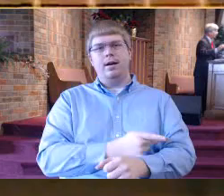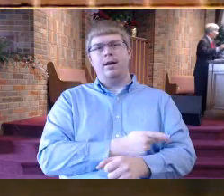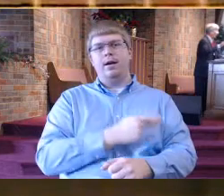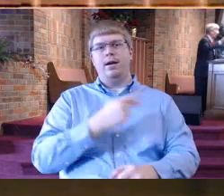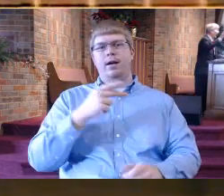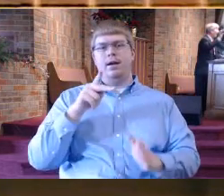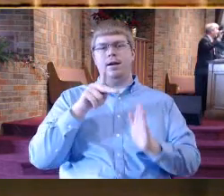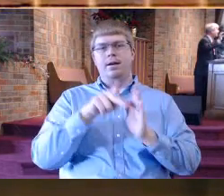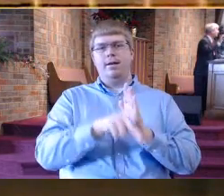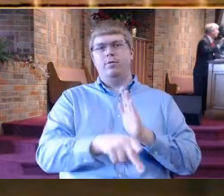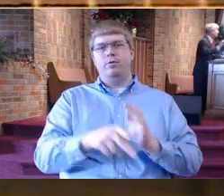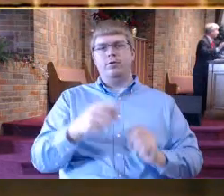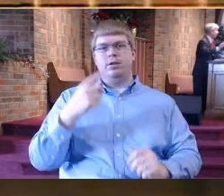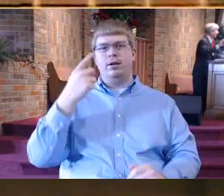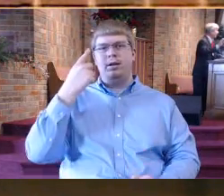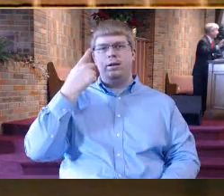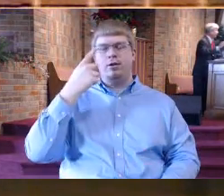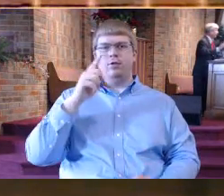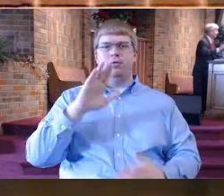Jesus the Lamb,